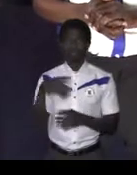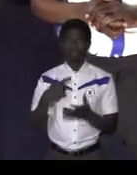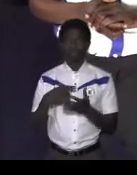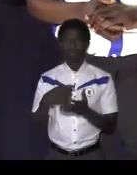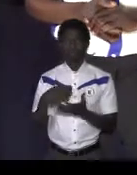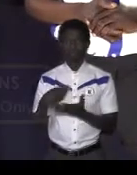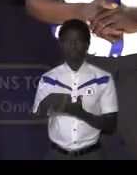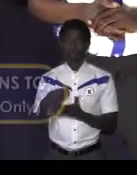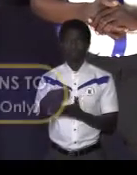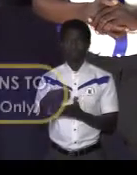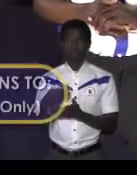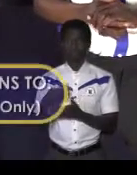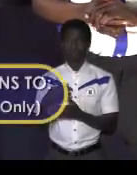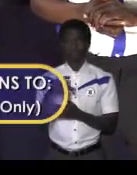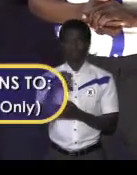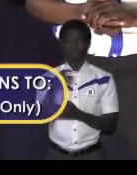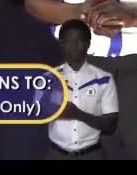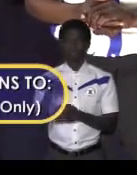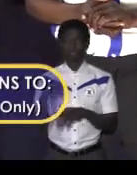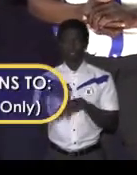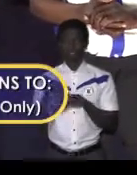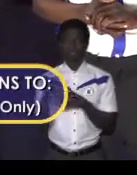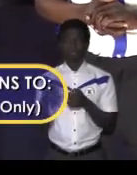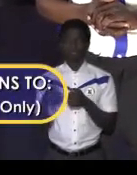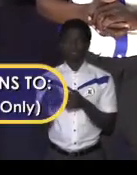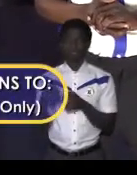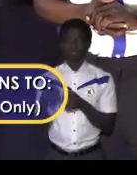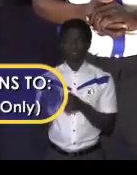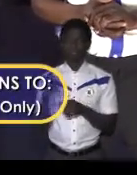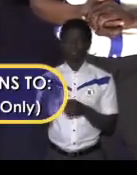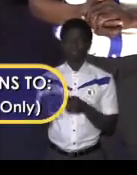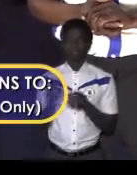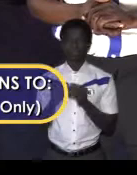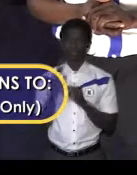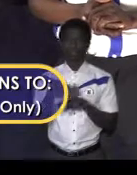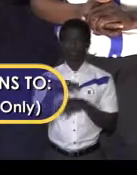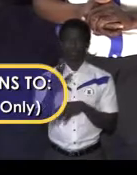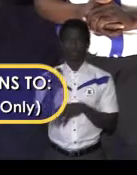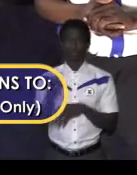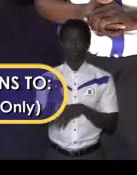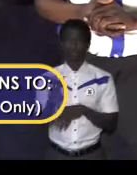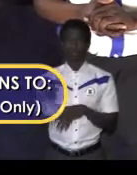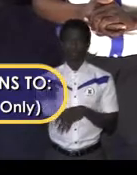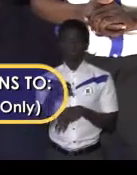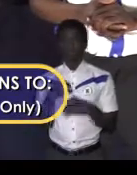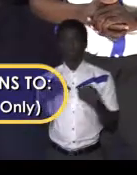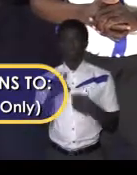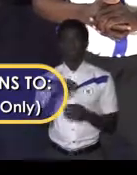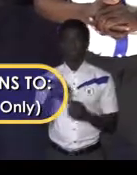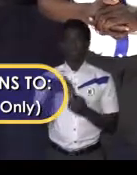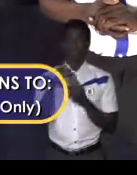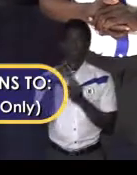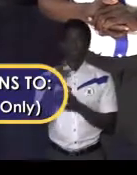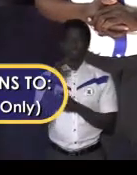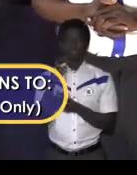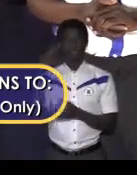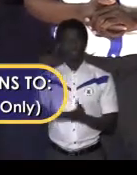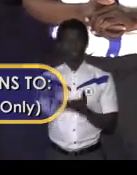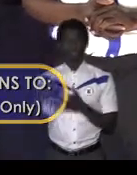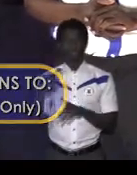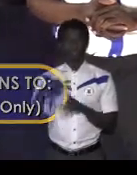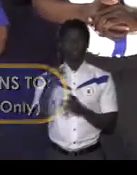do is send a message to the number showing on your screen and we will tell you when to come around. We have a special recognition. Special recognition from somebody